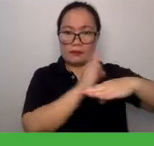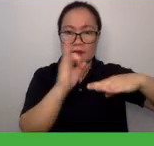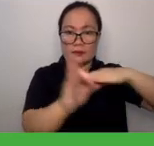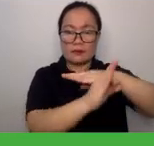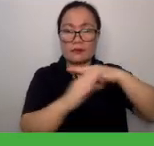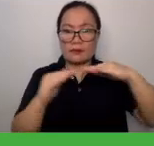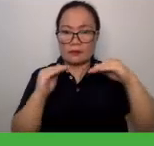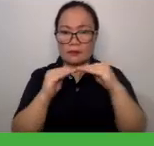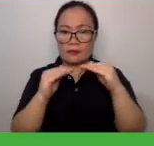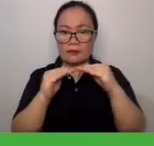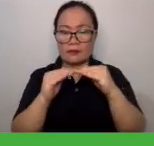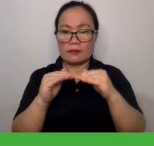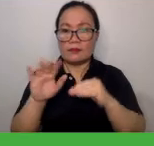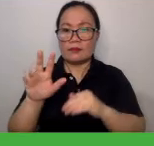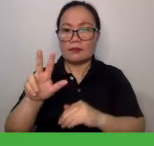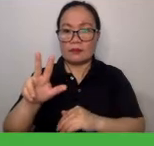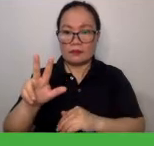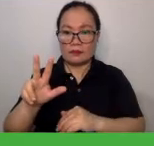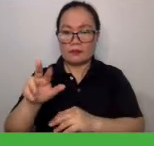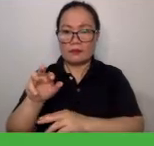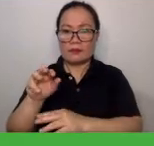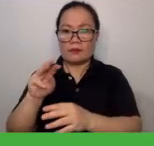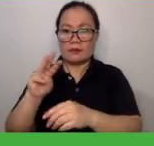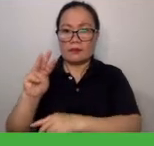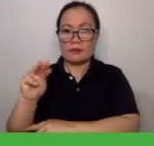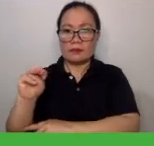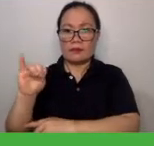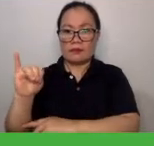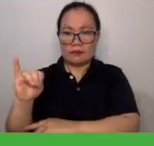3 miles.